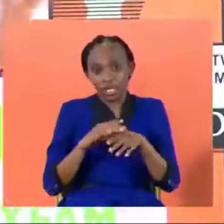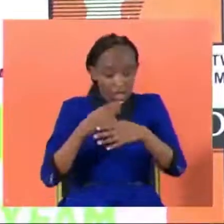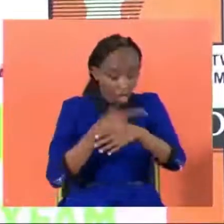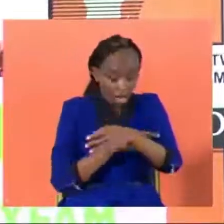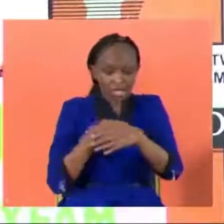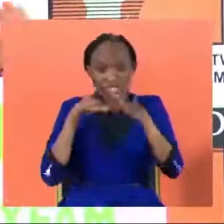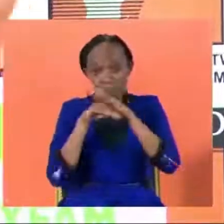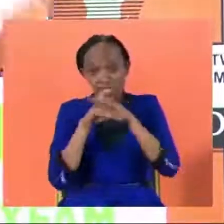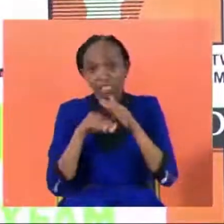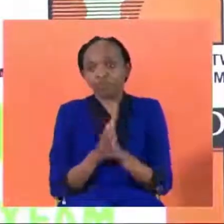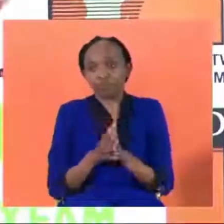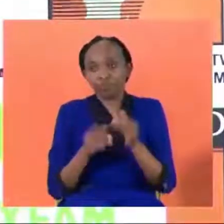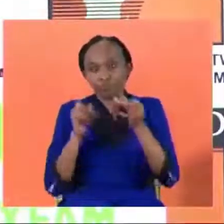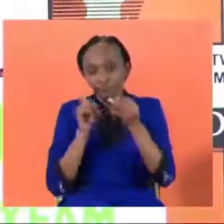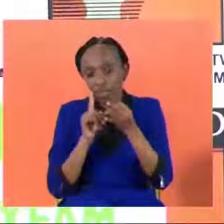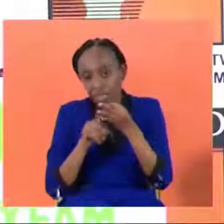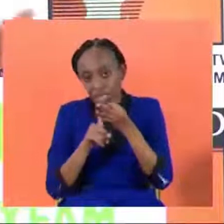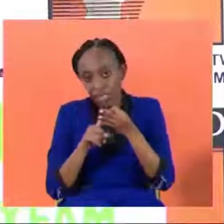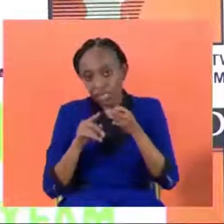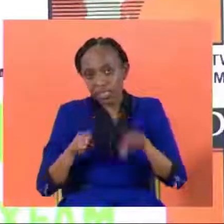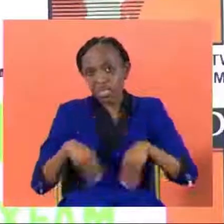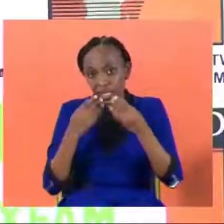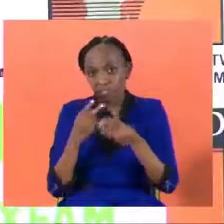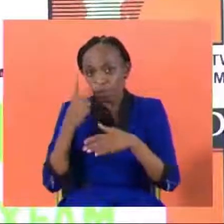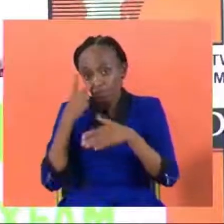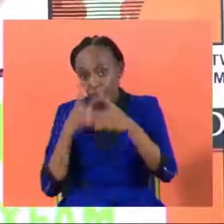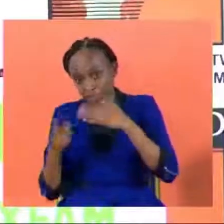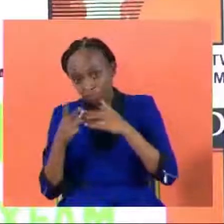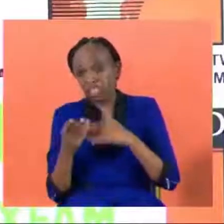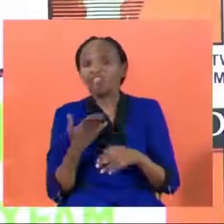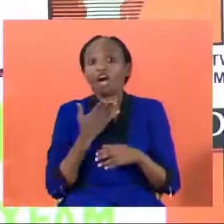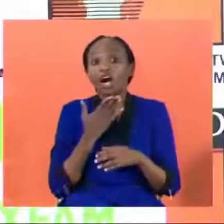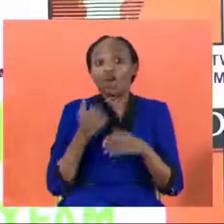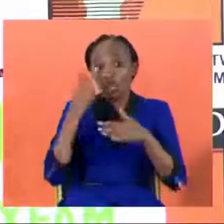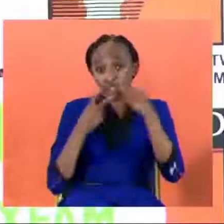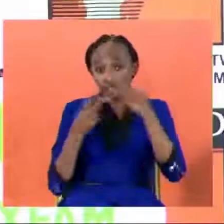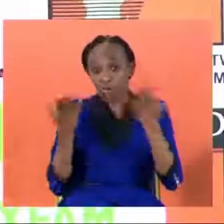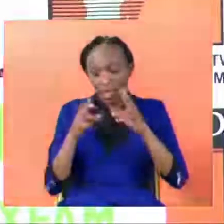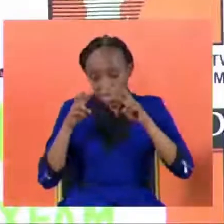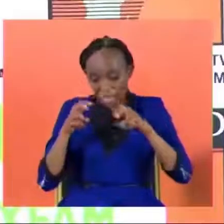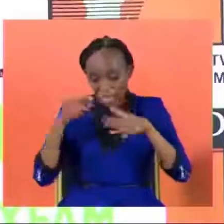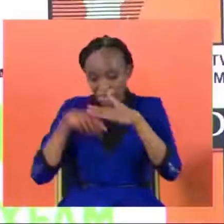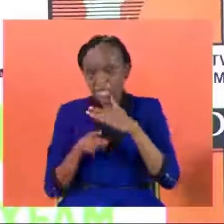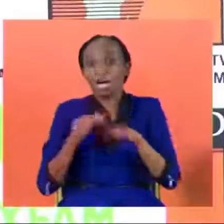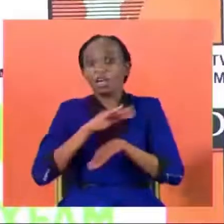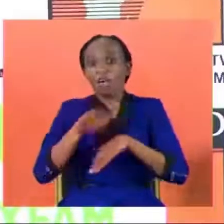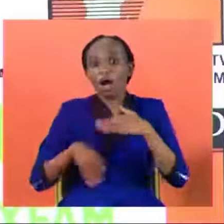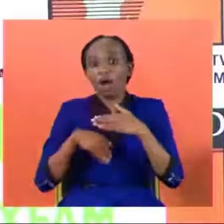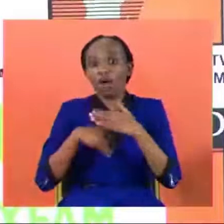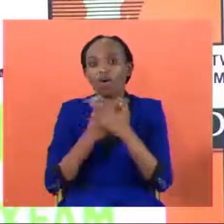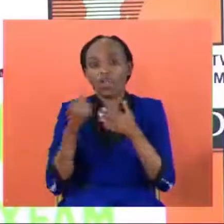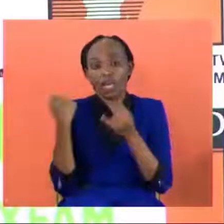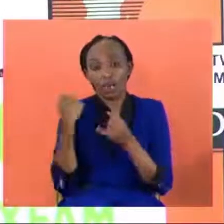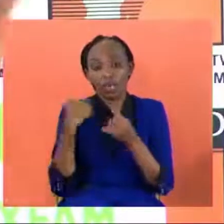vaccines, etc. The third one is, give me perspective. I want perspective where the analysis comes in. You have all of the numbers, but